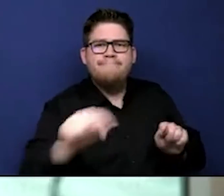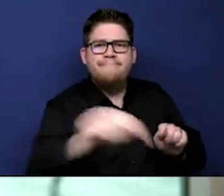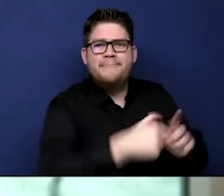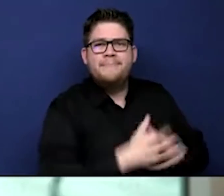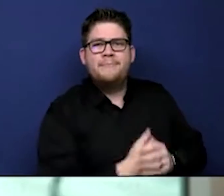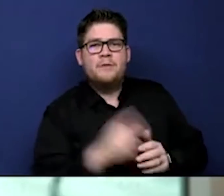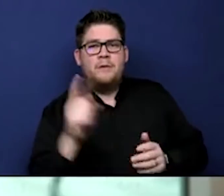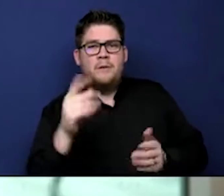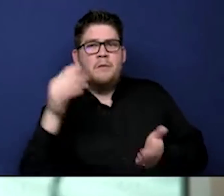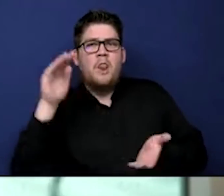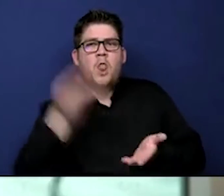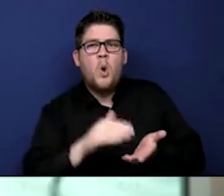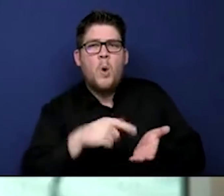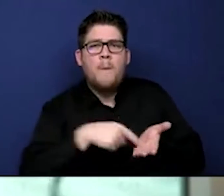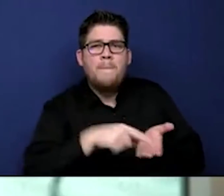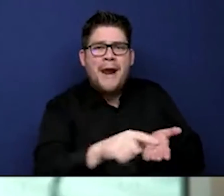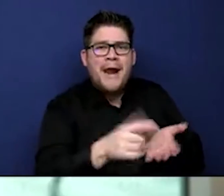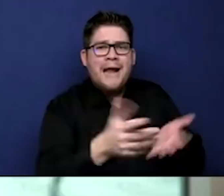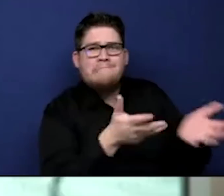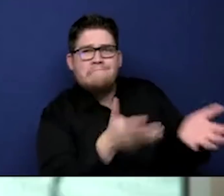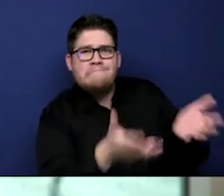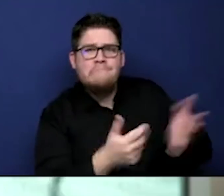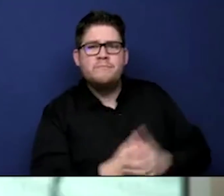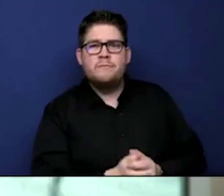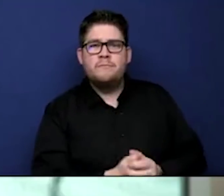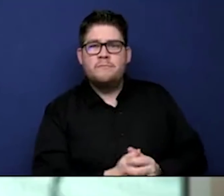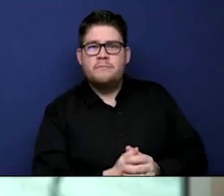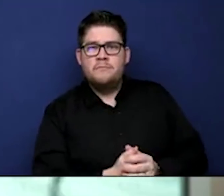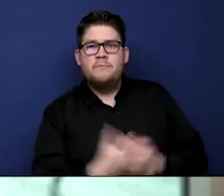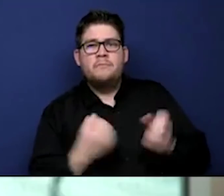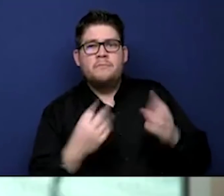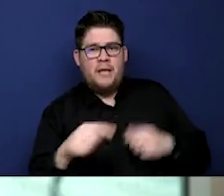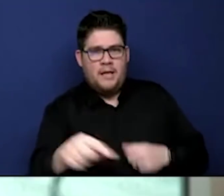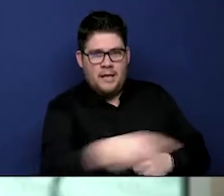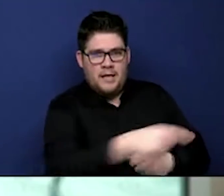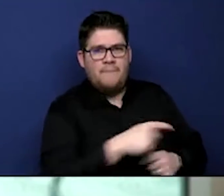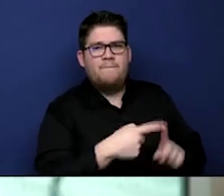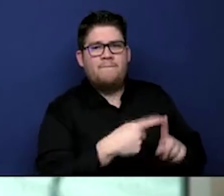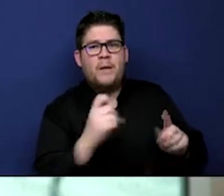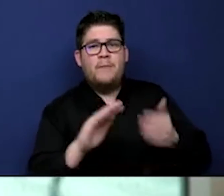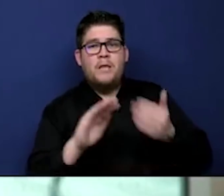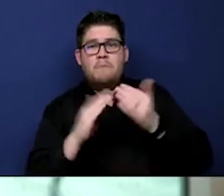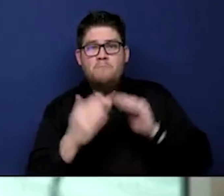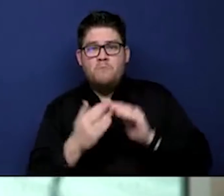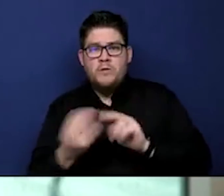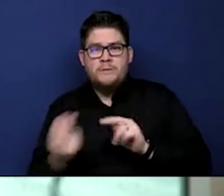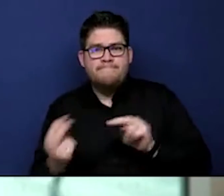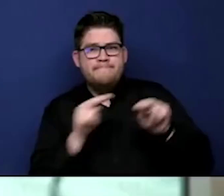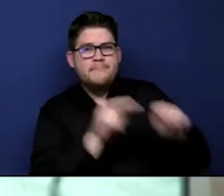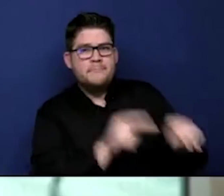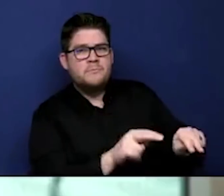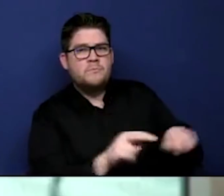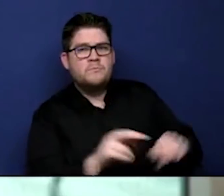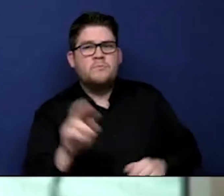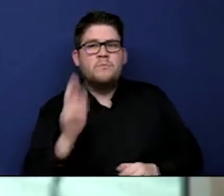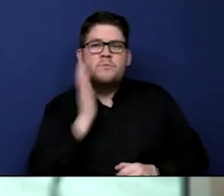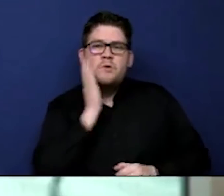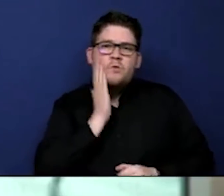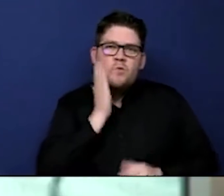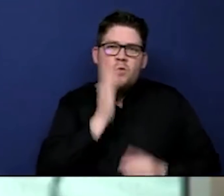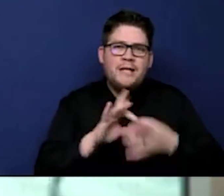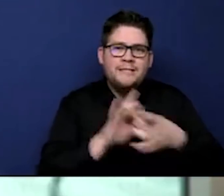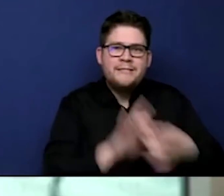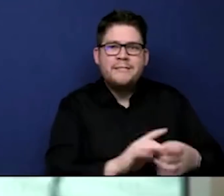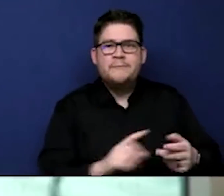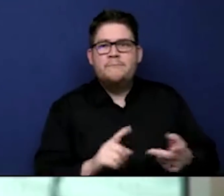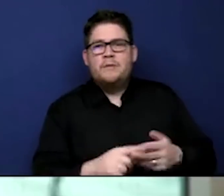paid. And we know that it involves many of our racialized communities, people who live in large multi-generational homes